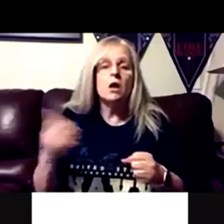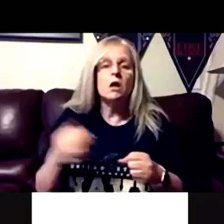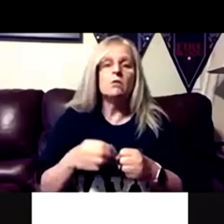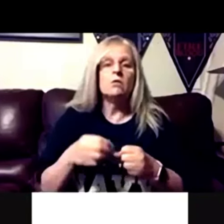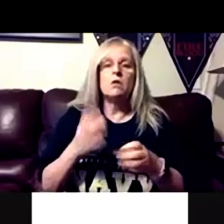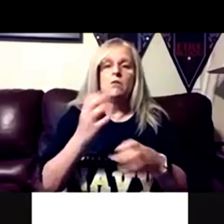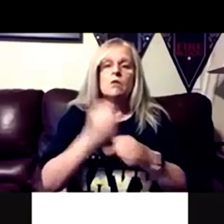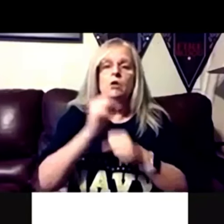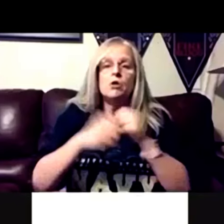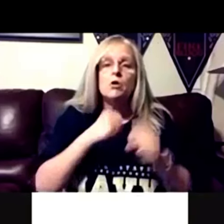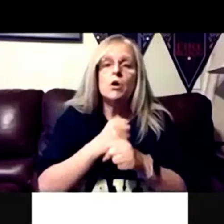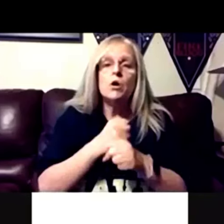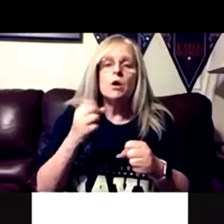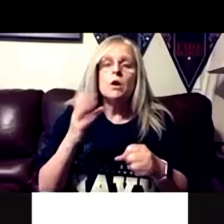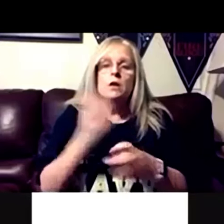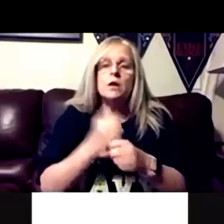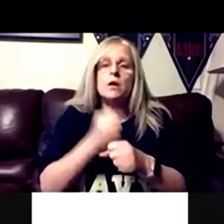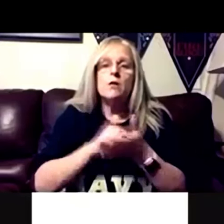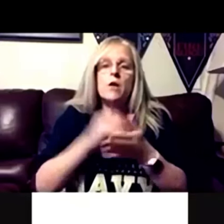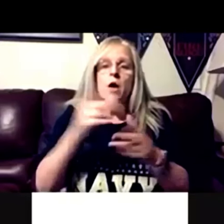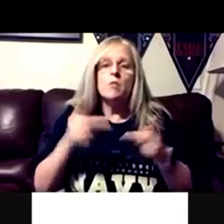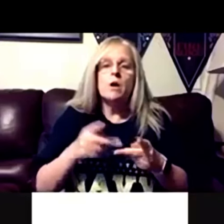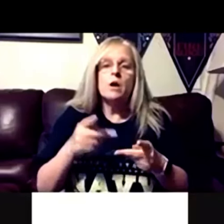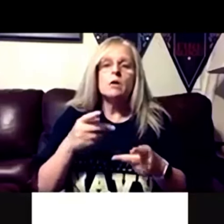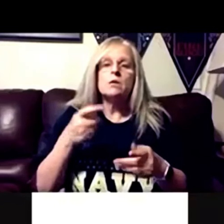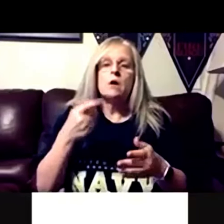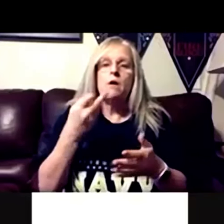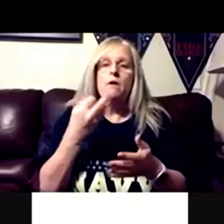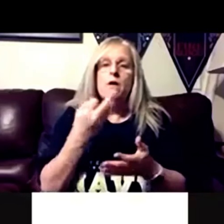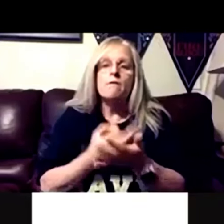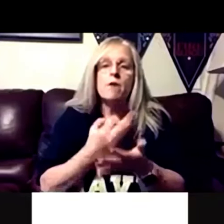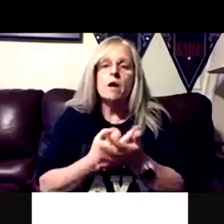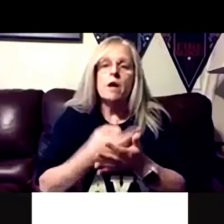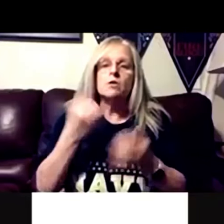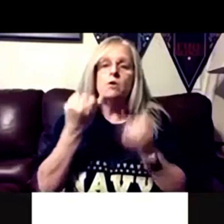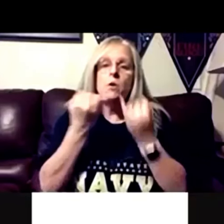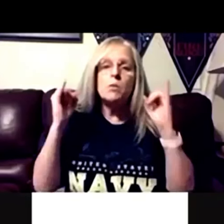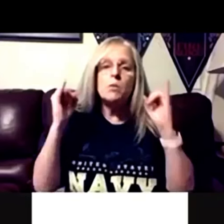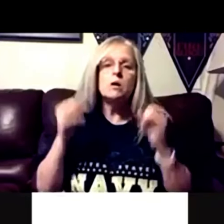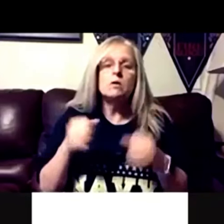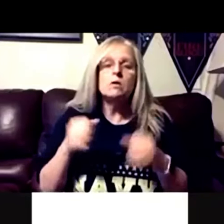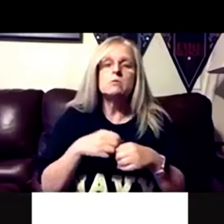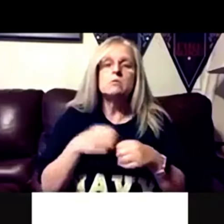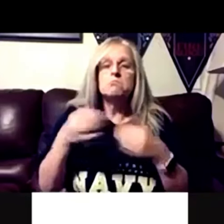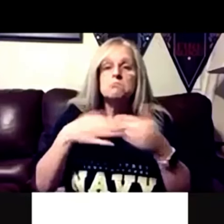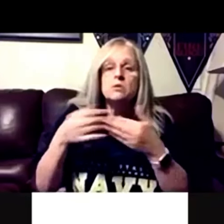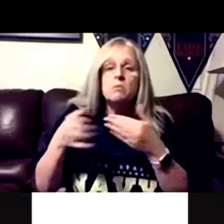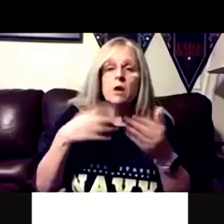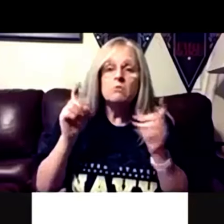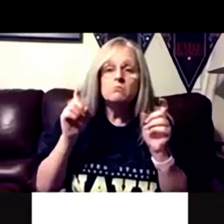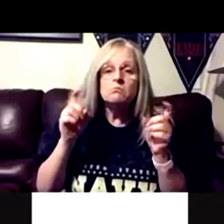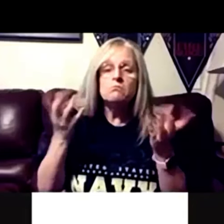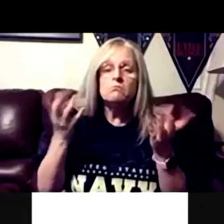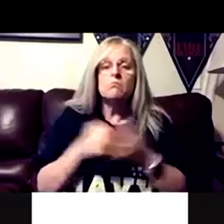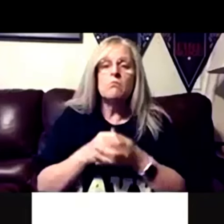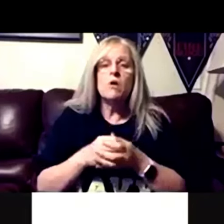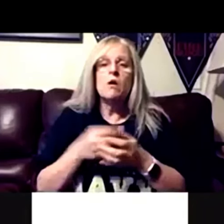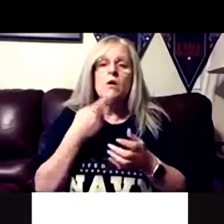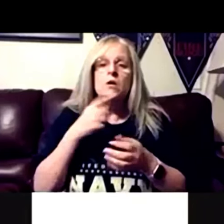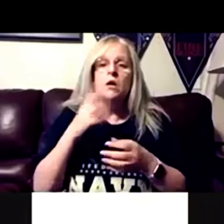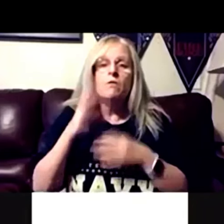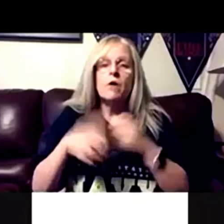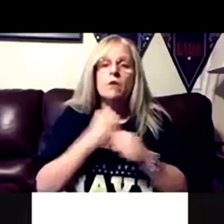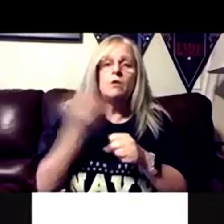to get to that place of financial independence, does it really matter? I can tell you 12 years ago, if I'd had something